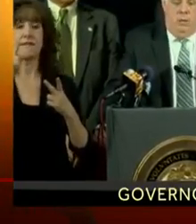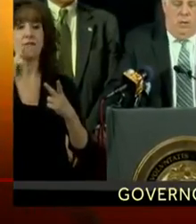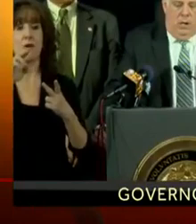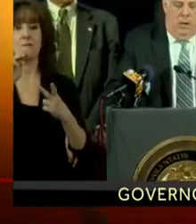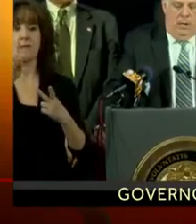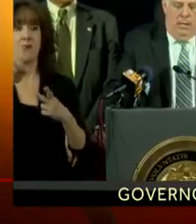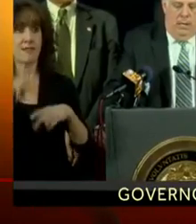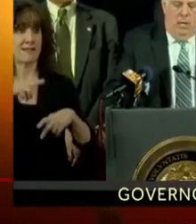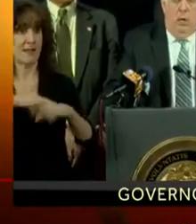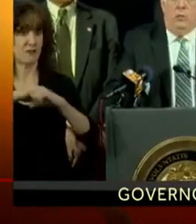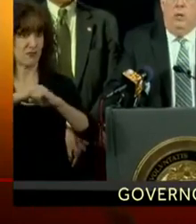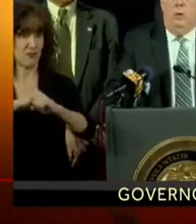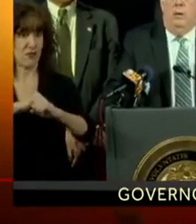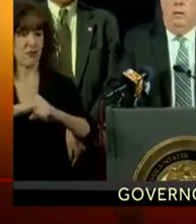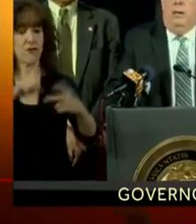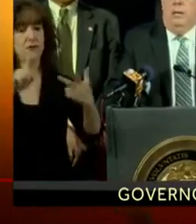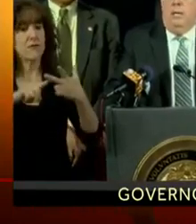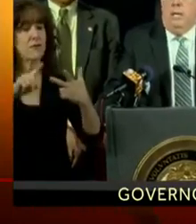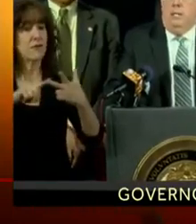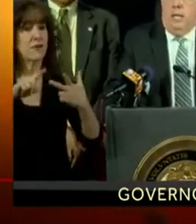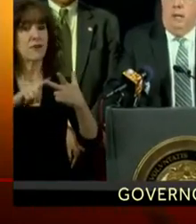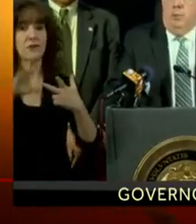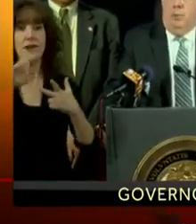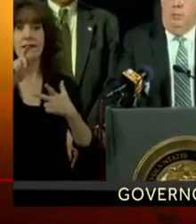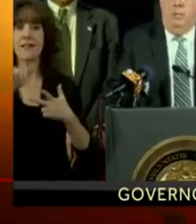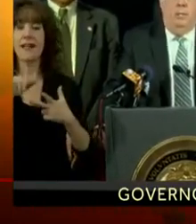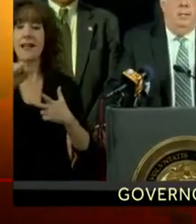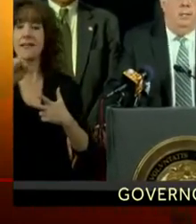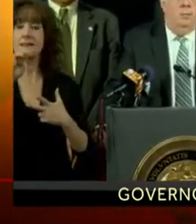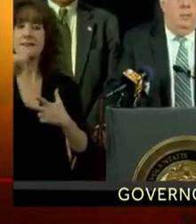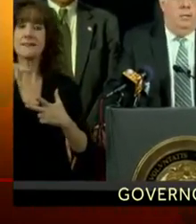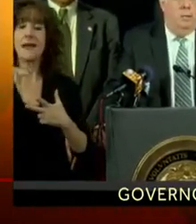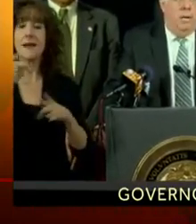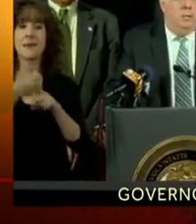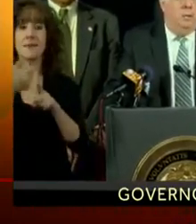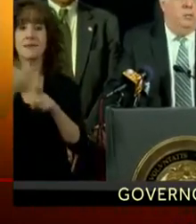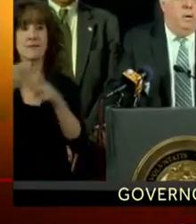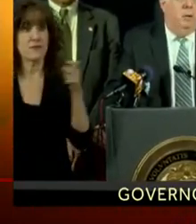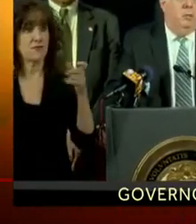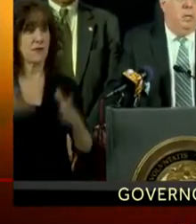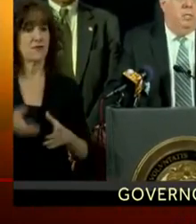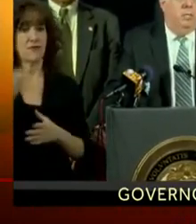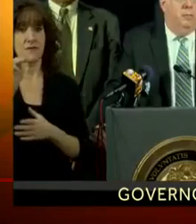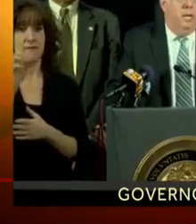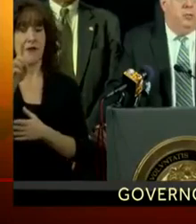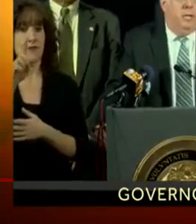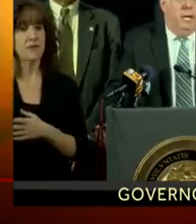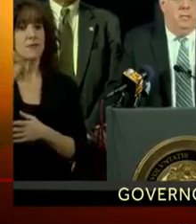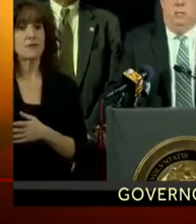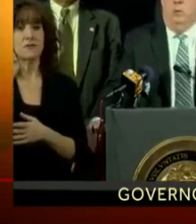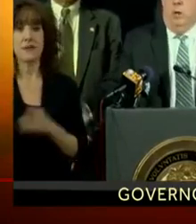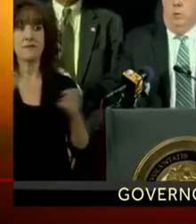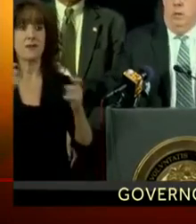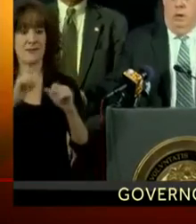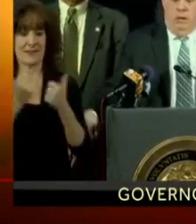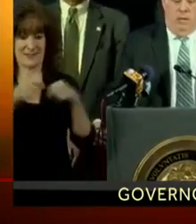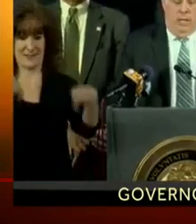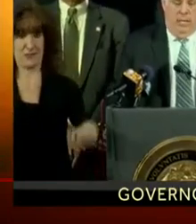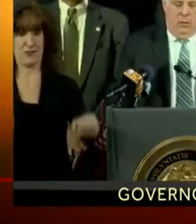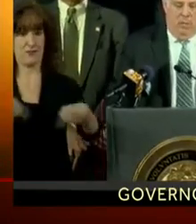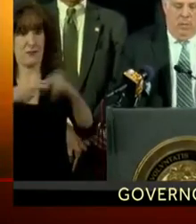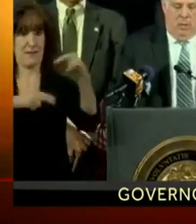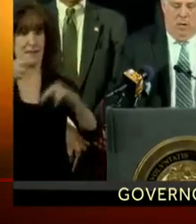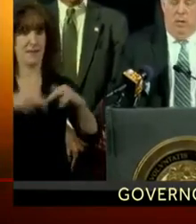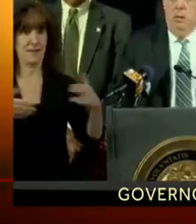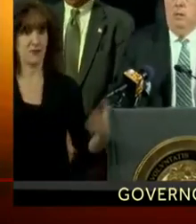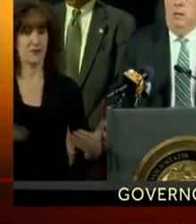Maryland National Guard, and also Clay Stamp, who is the Director of the Maryland Emergency Management Agency, where we are here